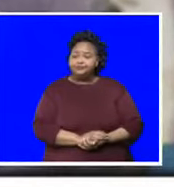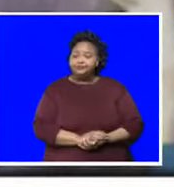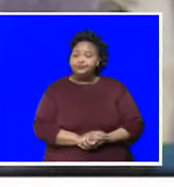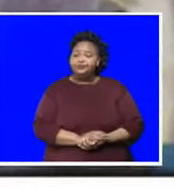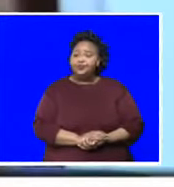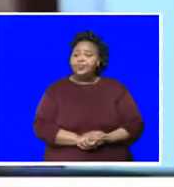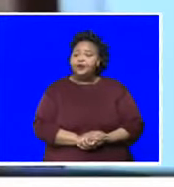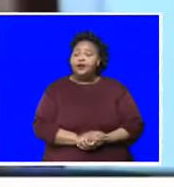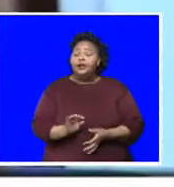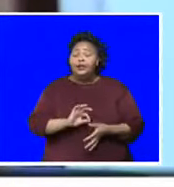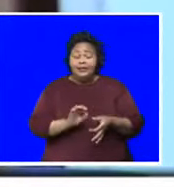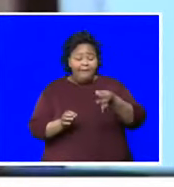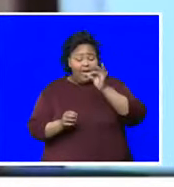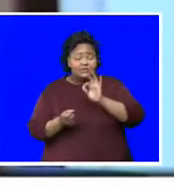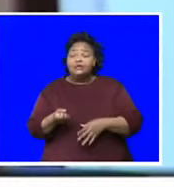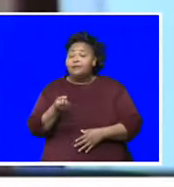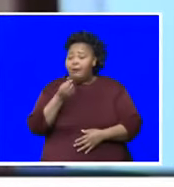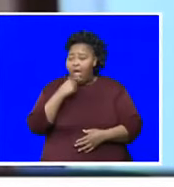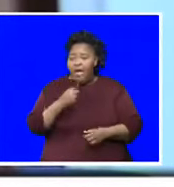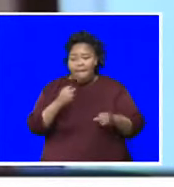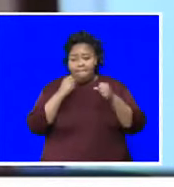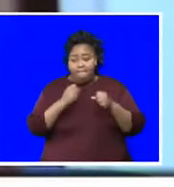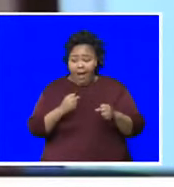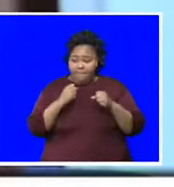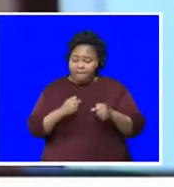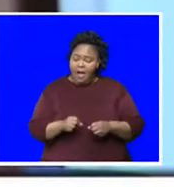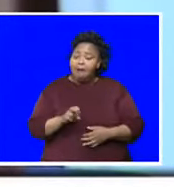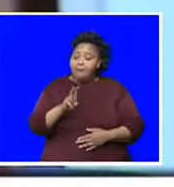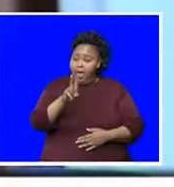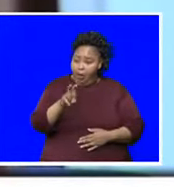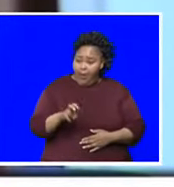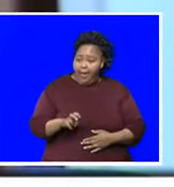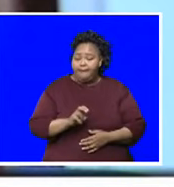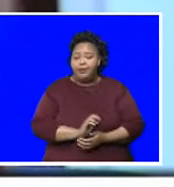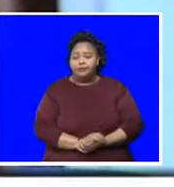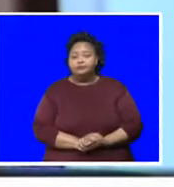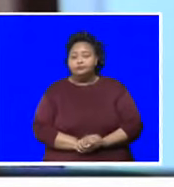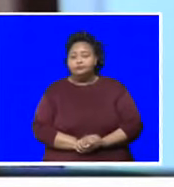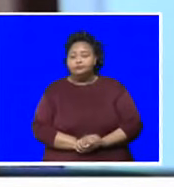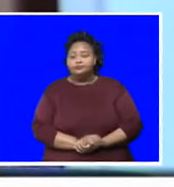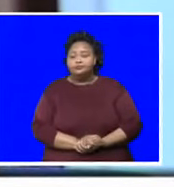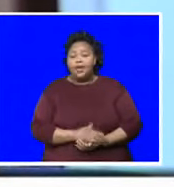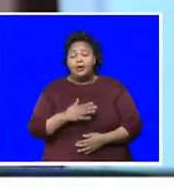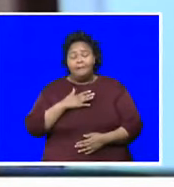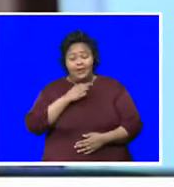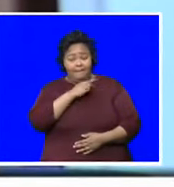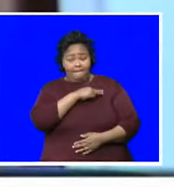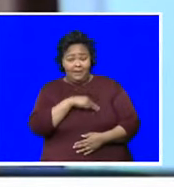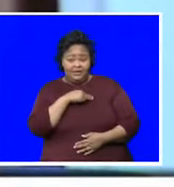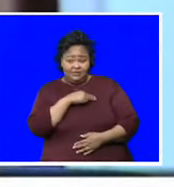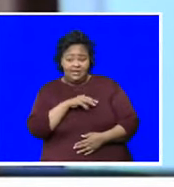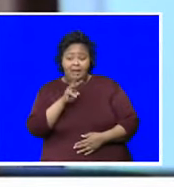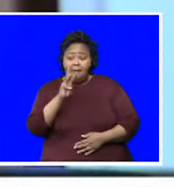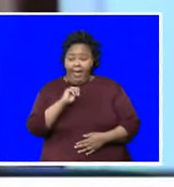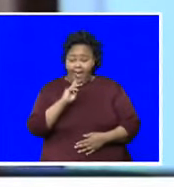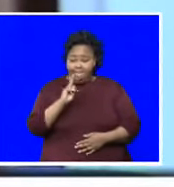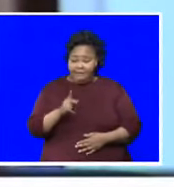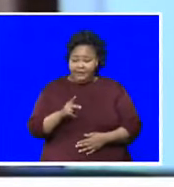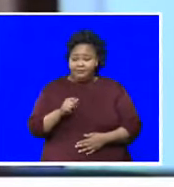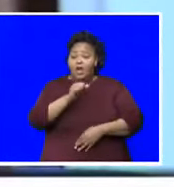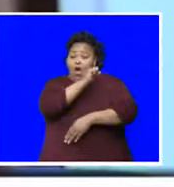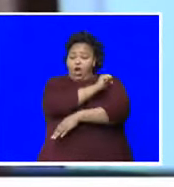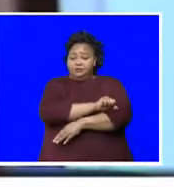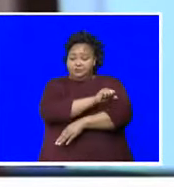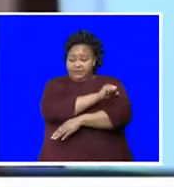vele. Mina ngiyaba challenge abahlonishwa sebake baye la kule dibhedlela. Aye nje agula umhlonishwa uye